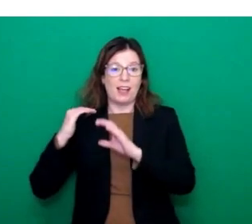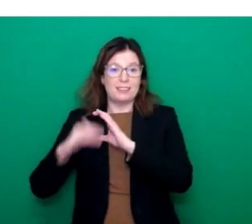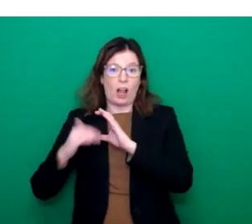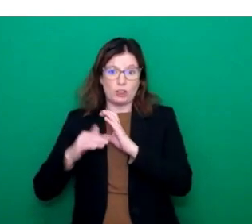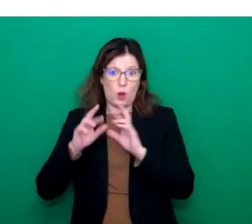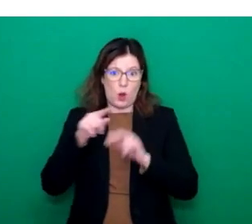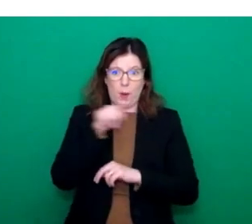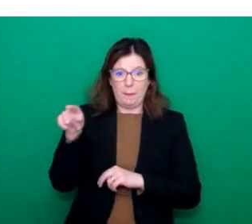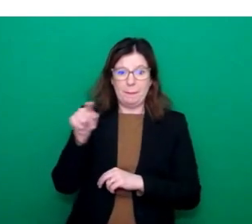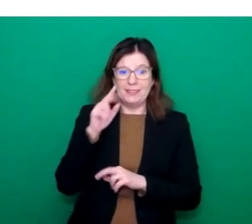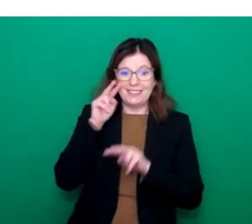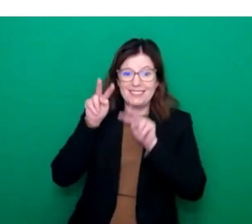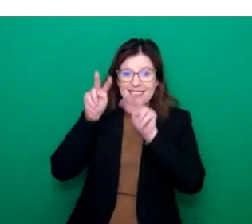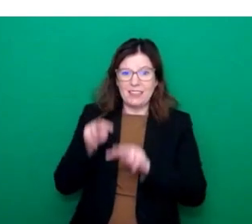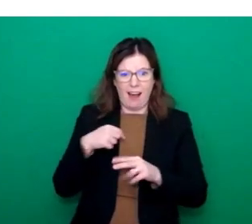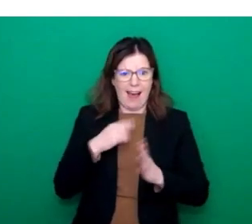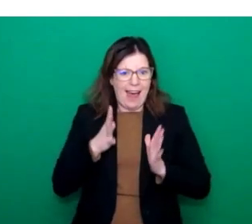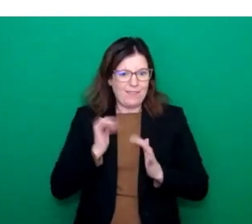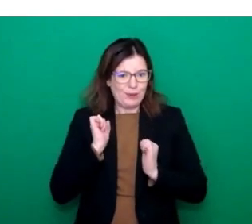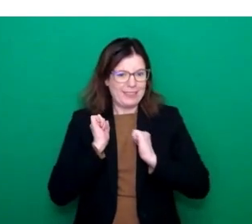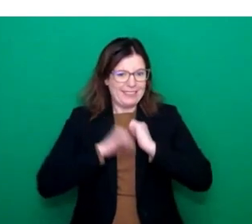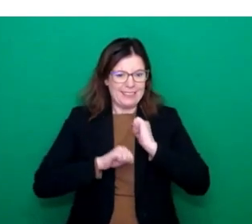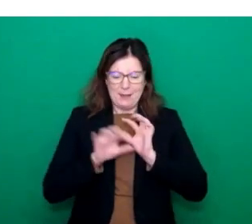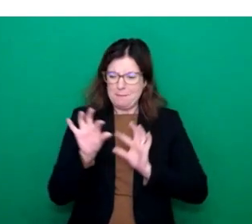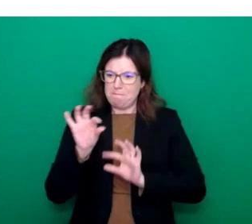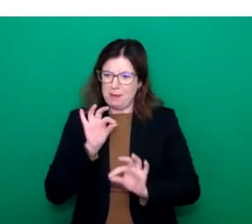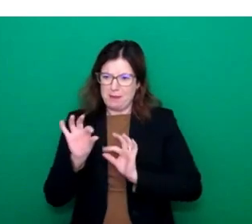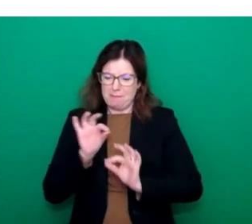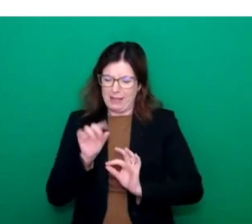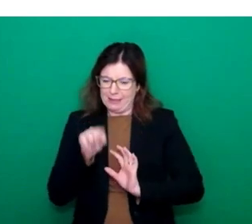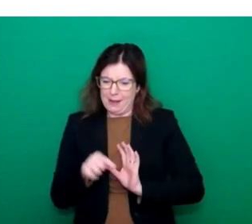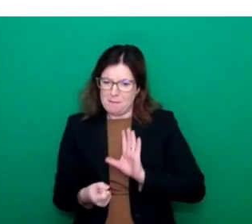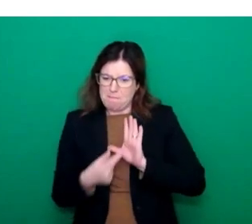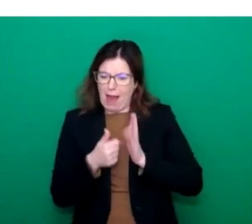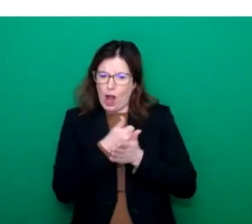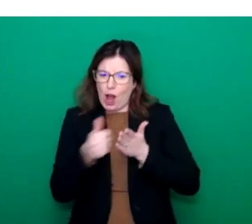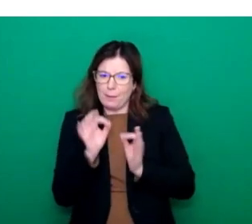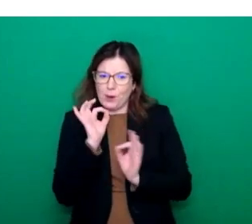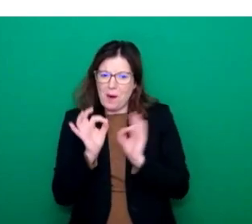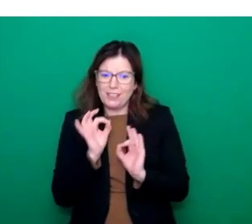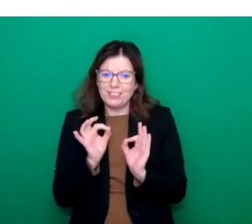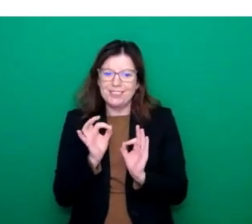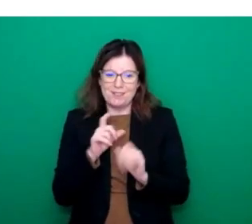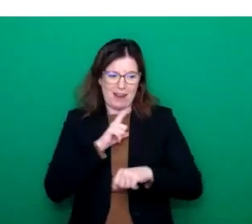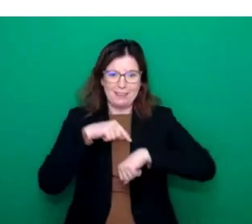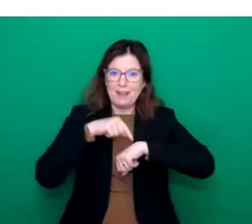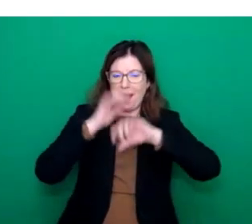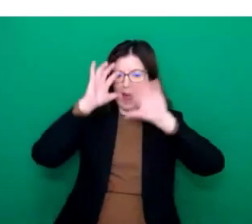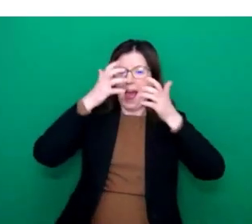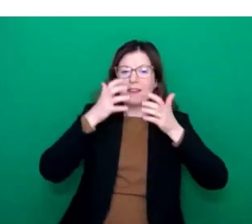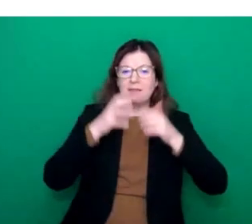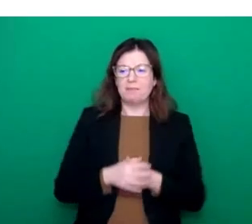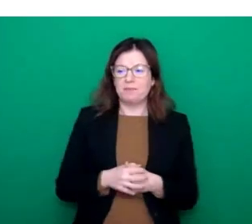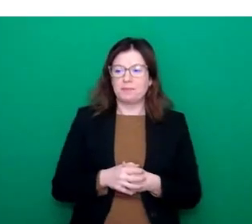to be ruthless and pick what I see as probably the most common theme that's coming through, the common themes that are coming through. First of